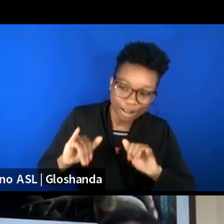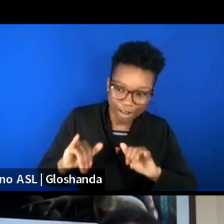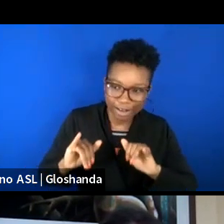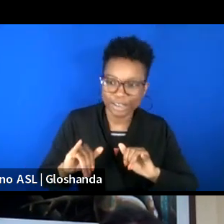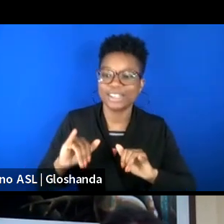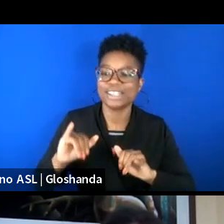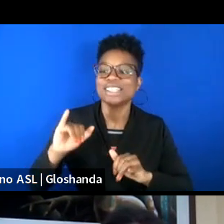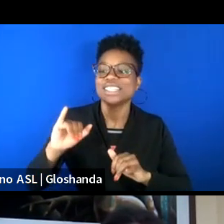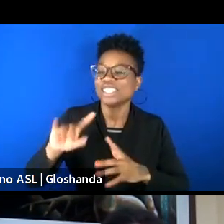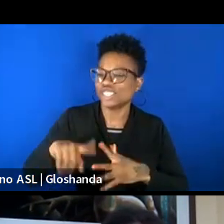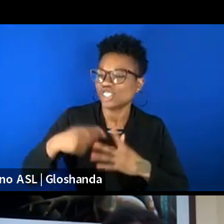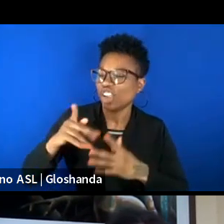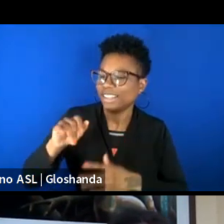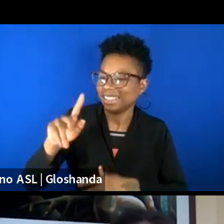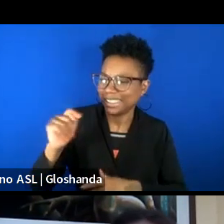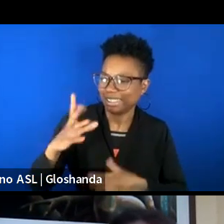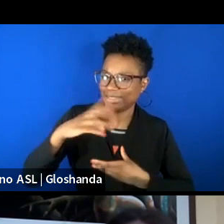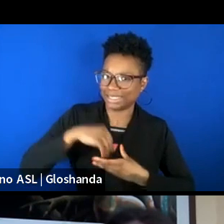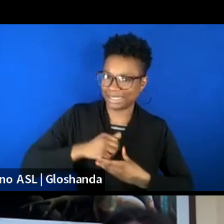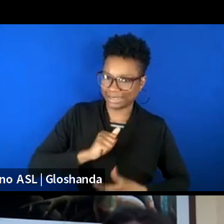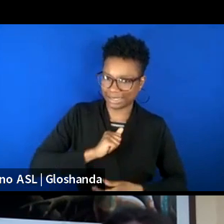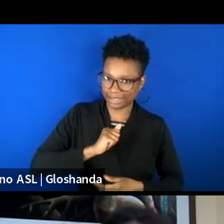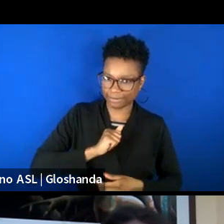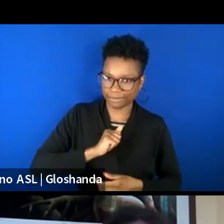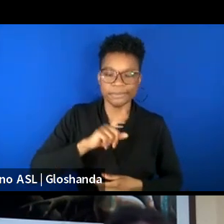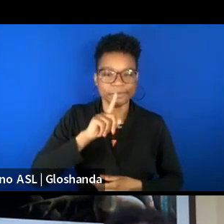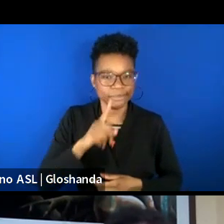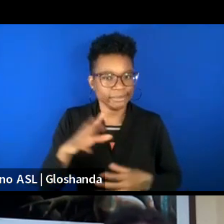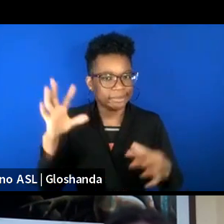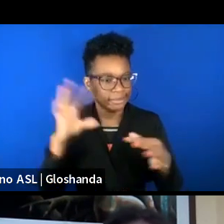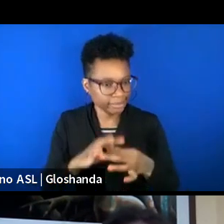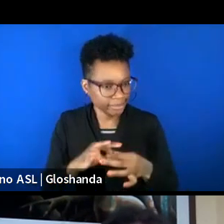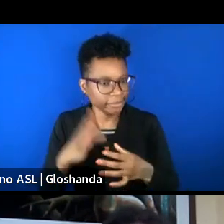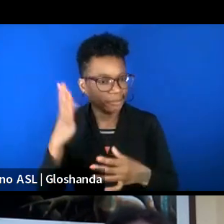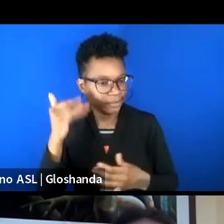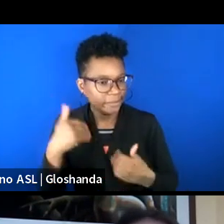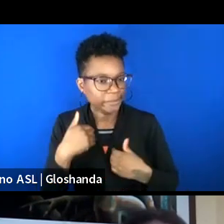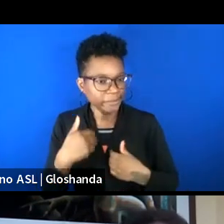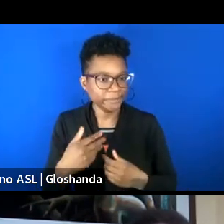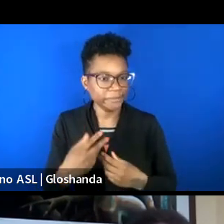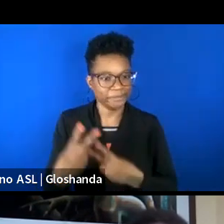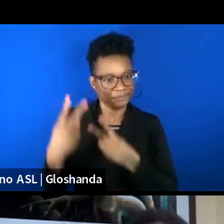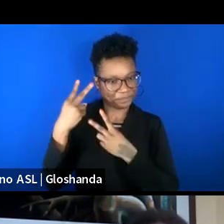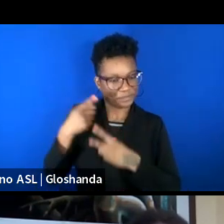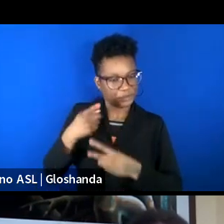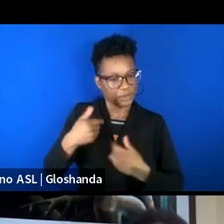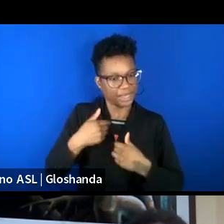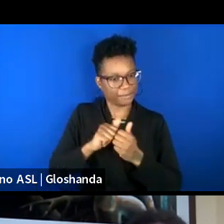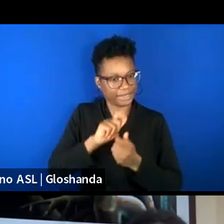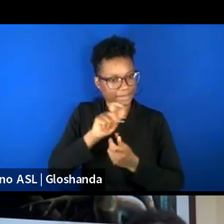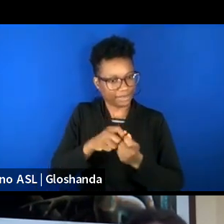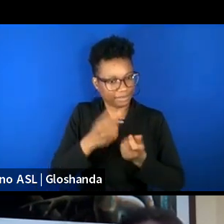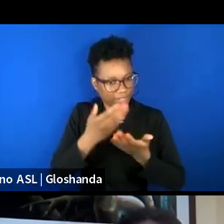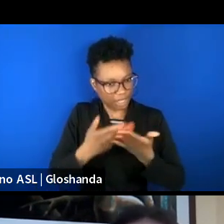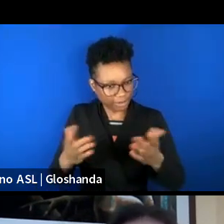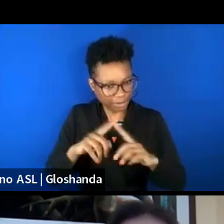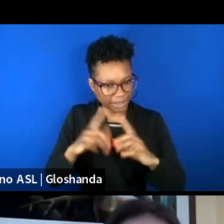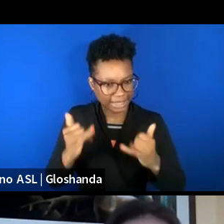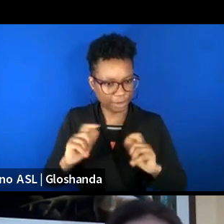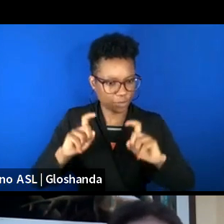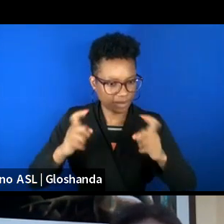already a connection, because the connection to a memory that you have with this object, but you're giving it its own life and its own